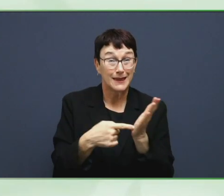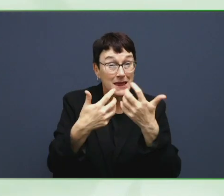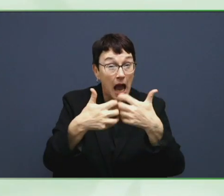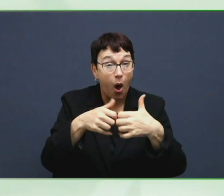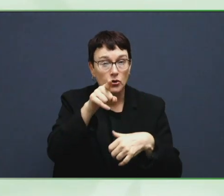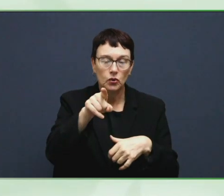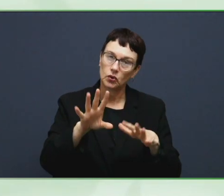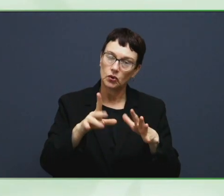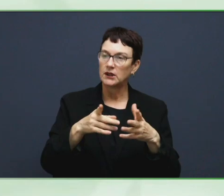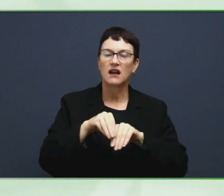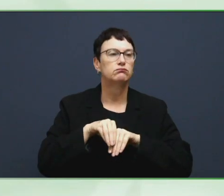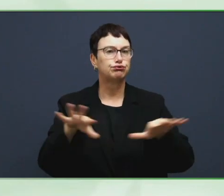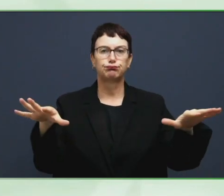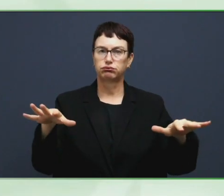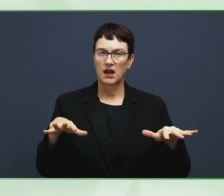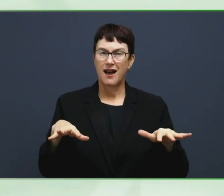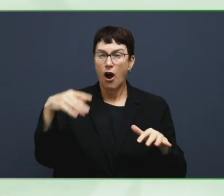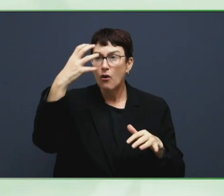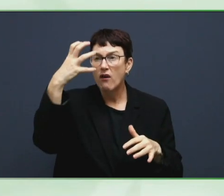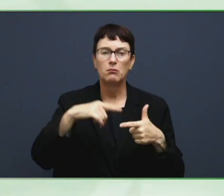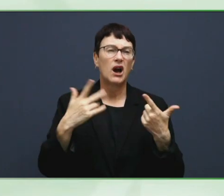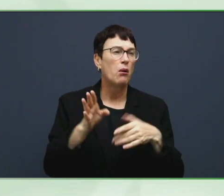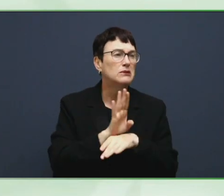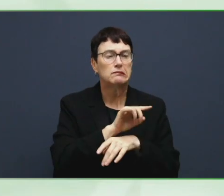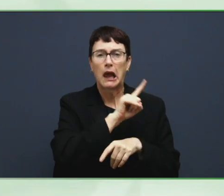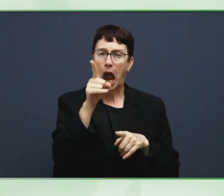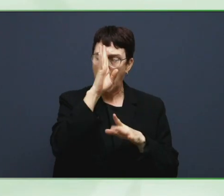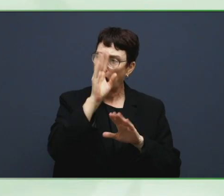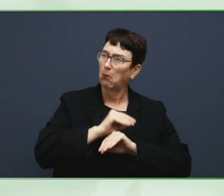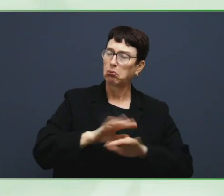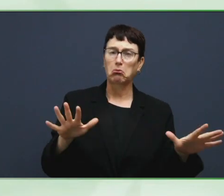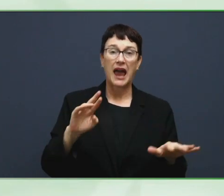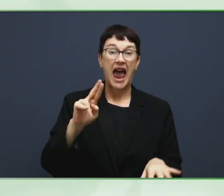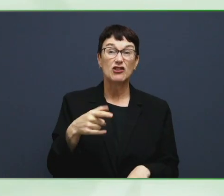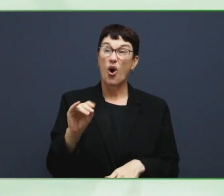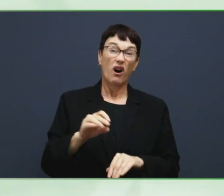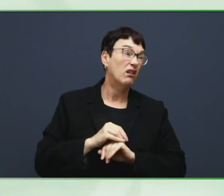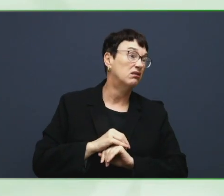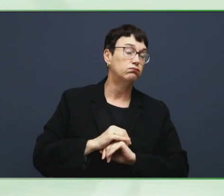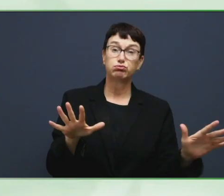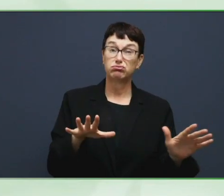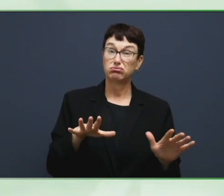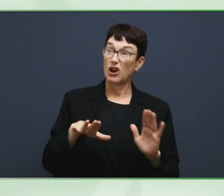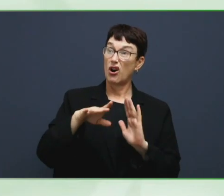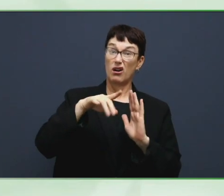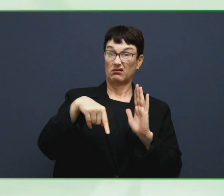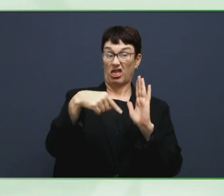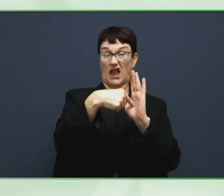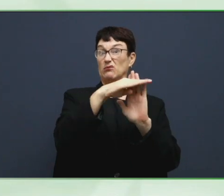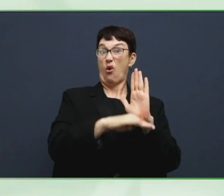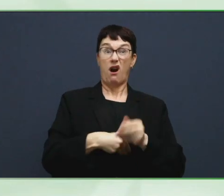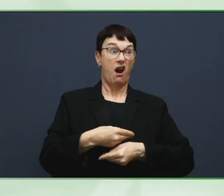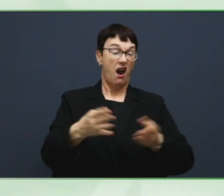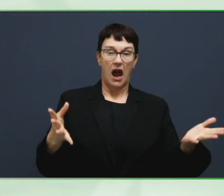by business, governments, NGOs, and communities, it further marginalizes disabled people. Technology